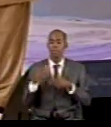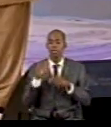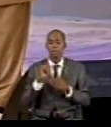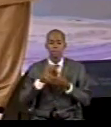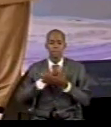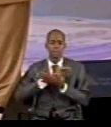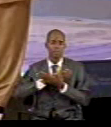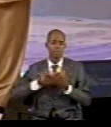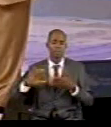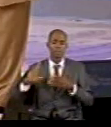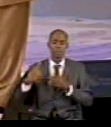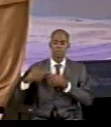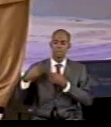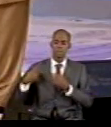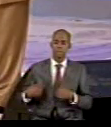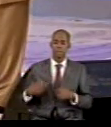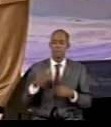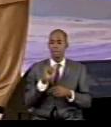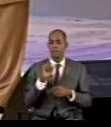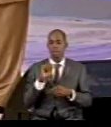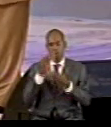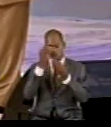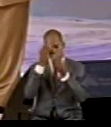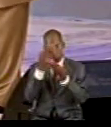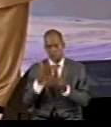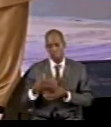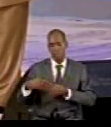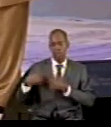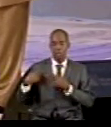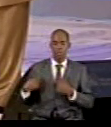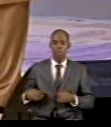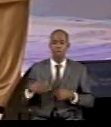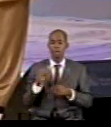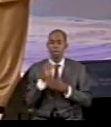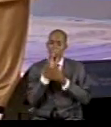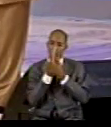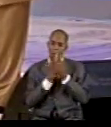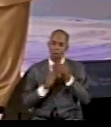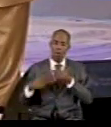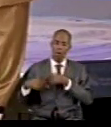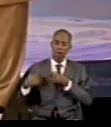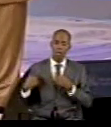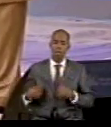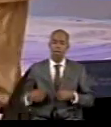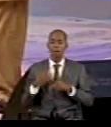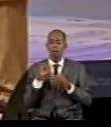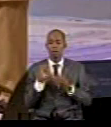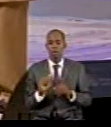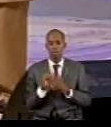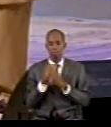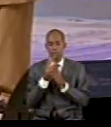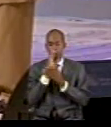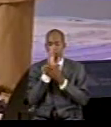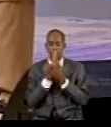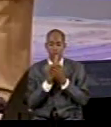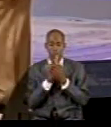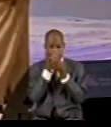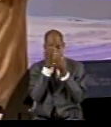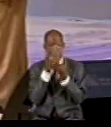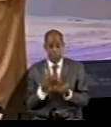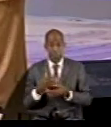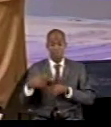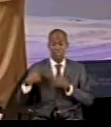sanctified heart, an obedient heart, a humble heart, a subdued heart. Lord, we